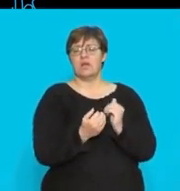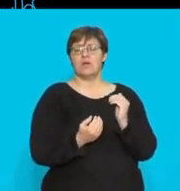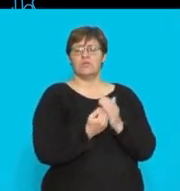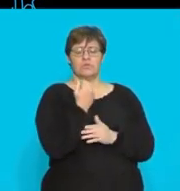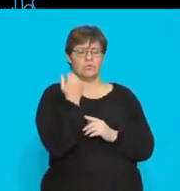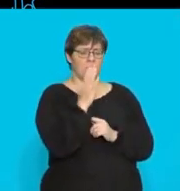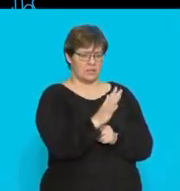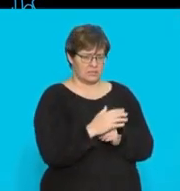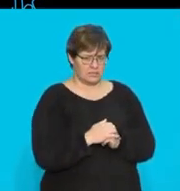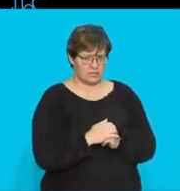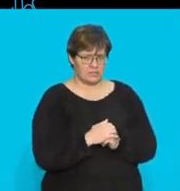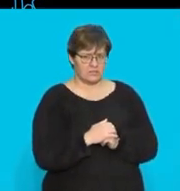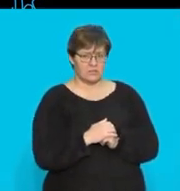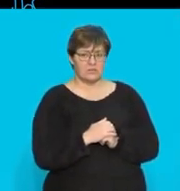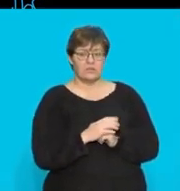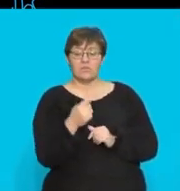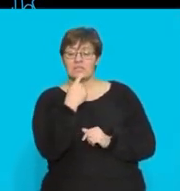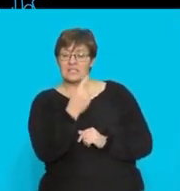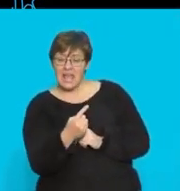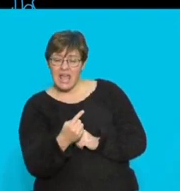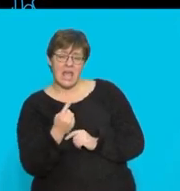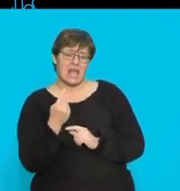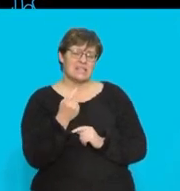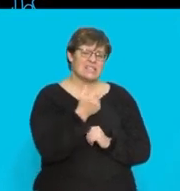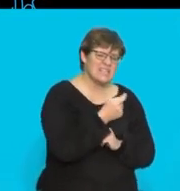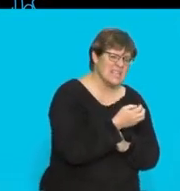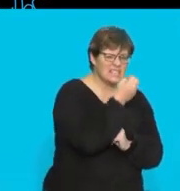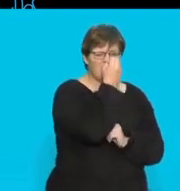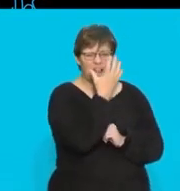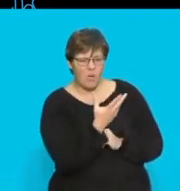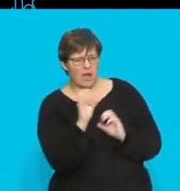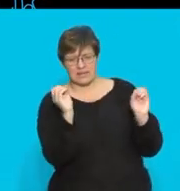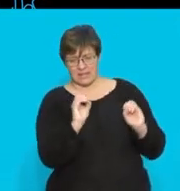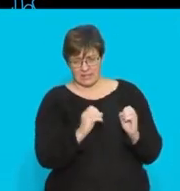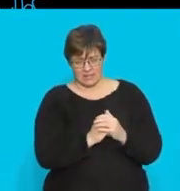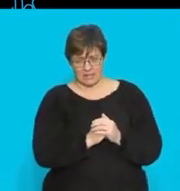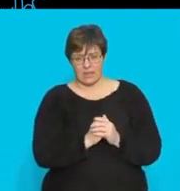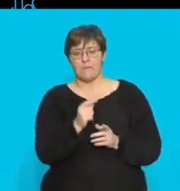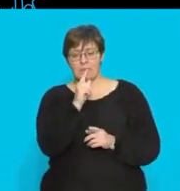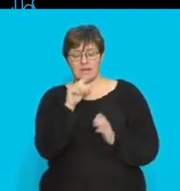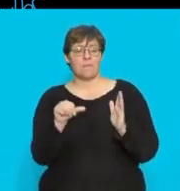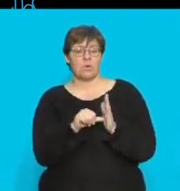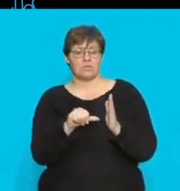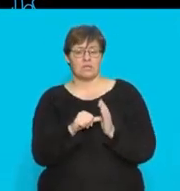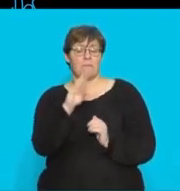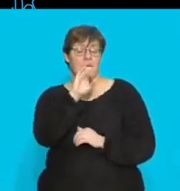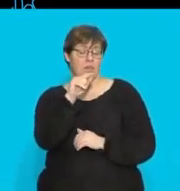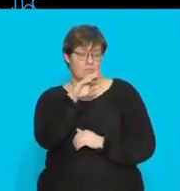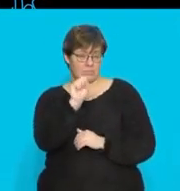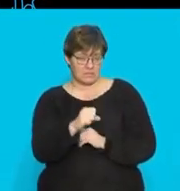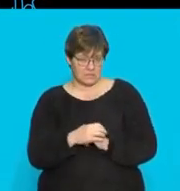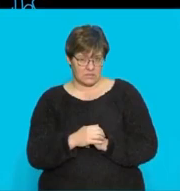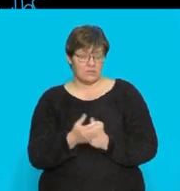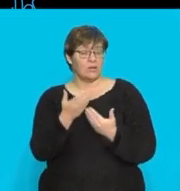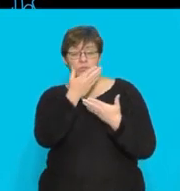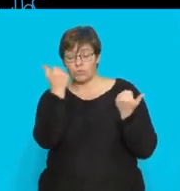new plant. No mention of seeds or flowers, etc. That was your key, the word bulbs. So if